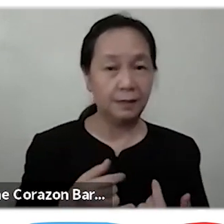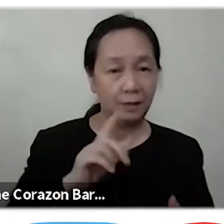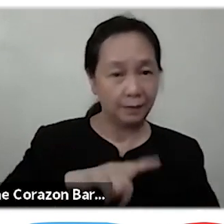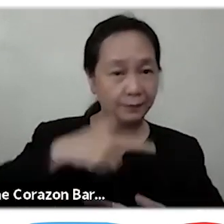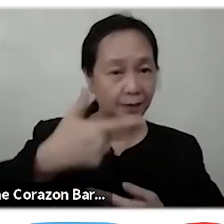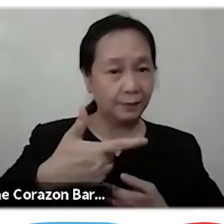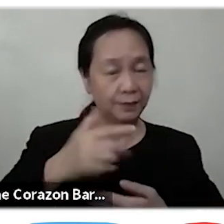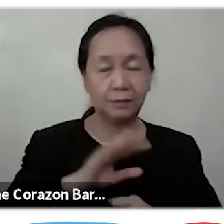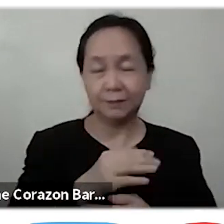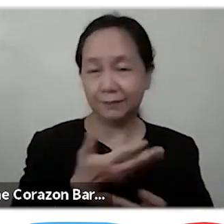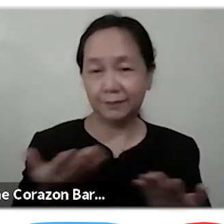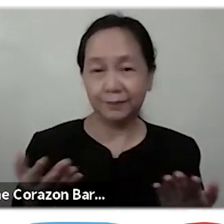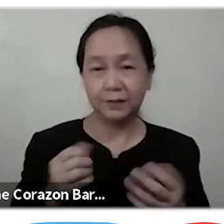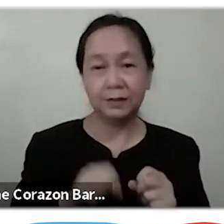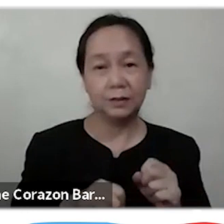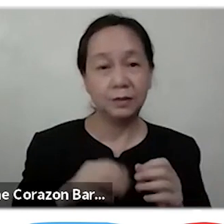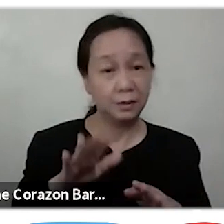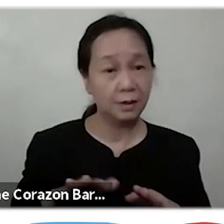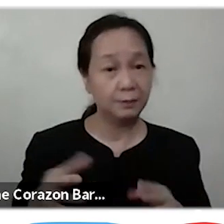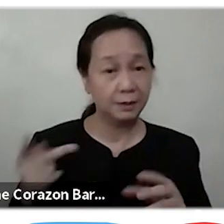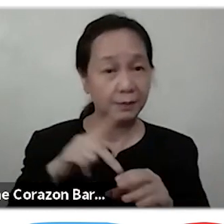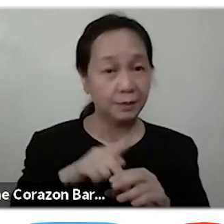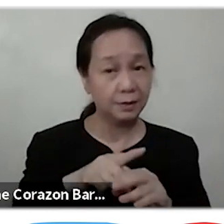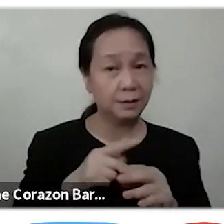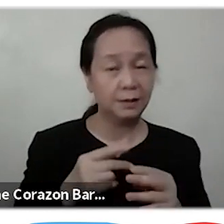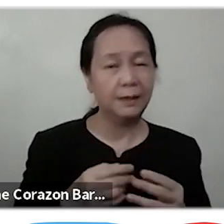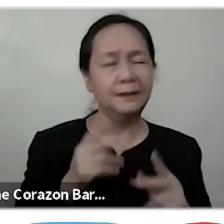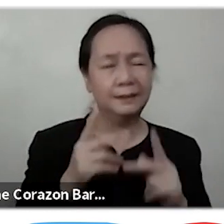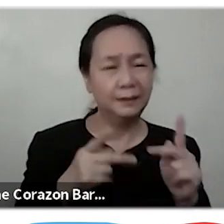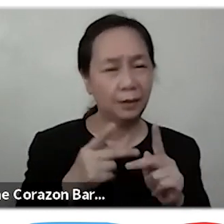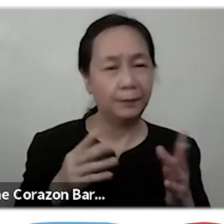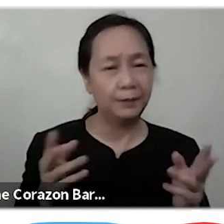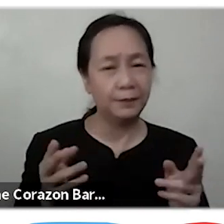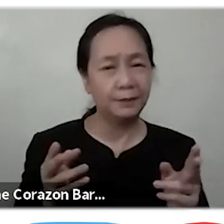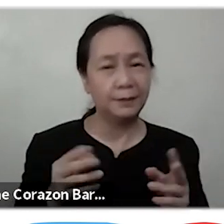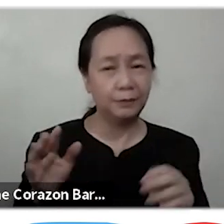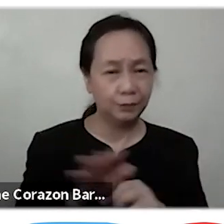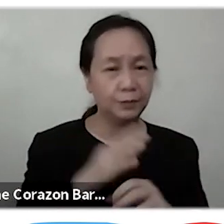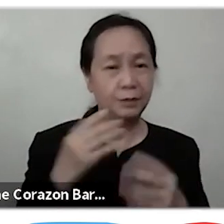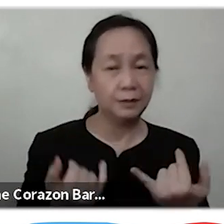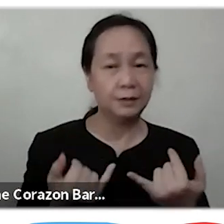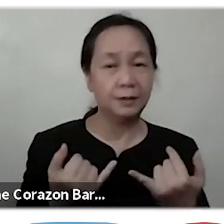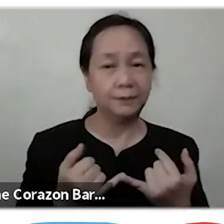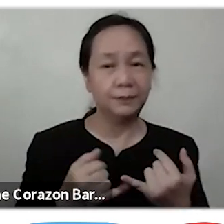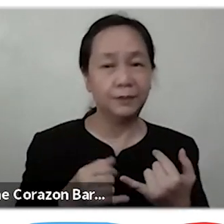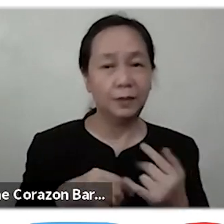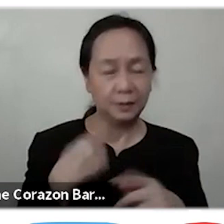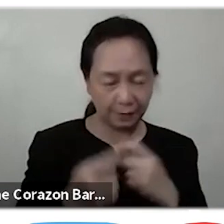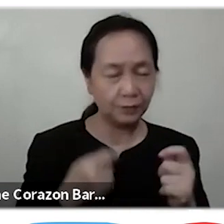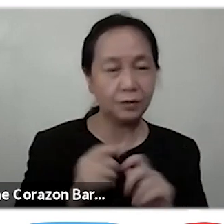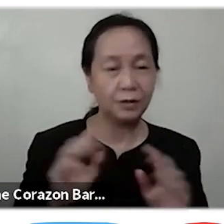all. So child participation can't be ensured fully with all these types of